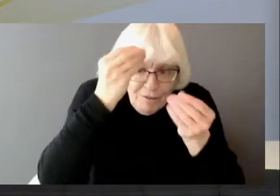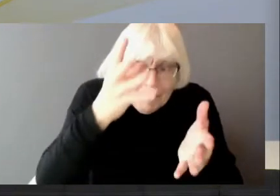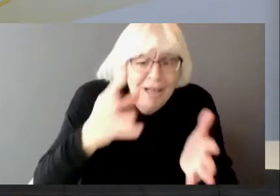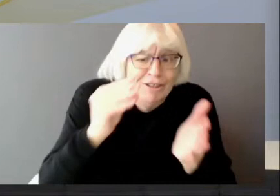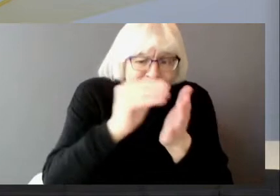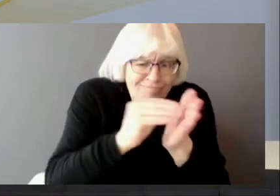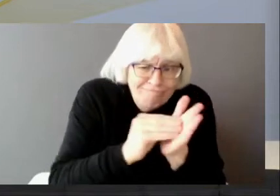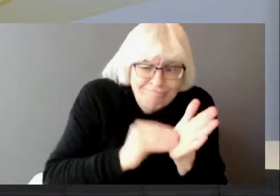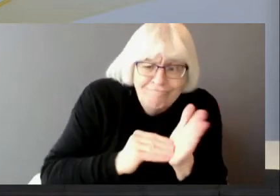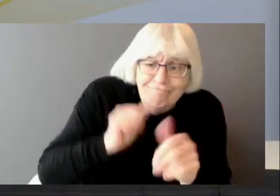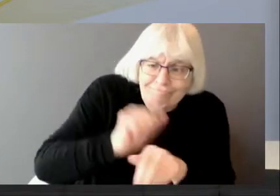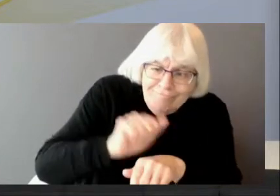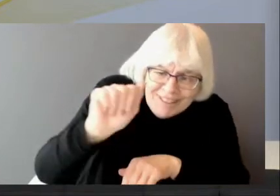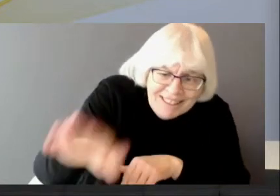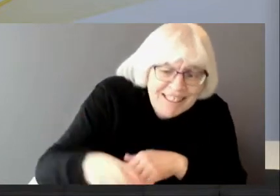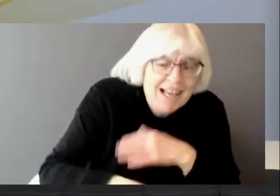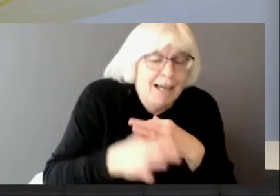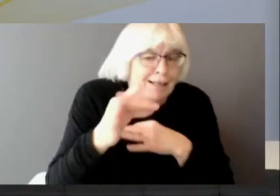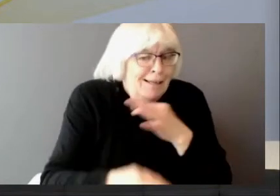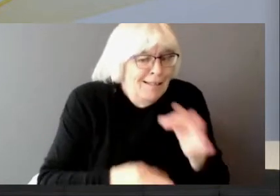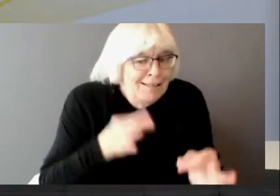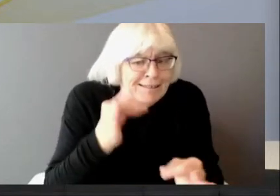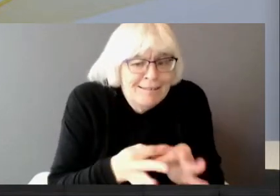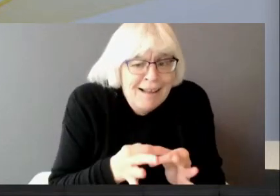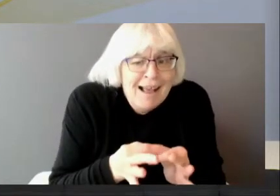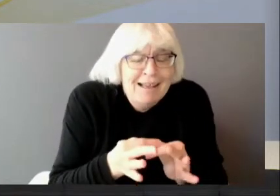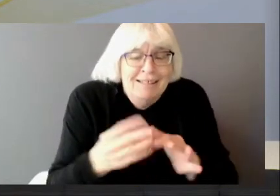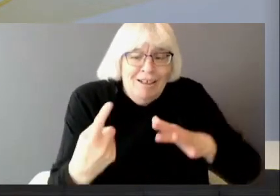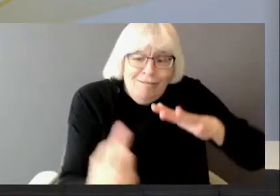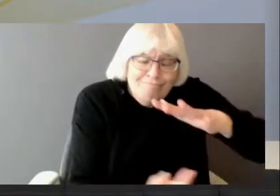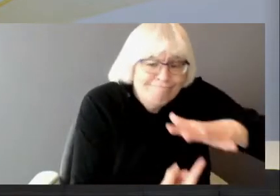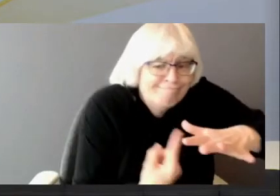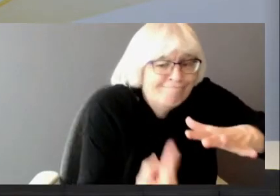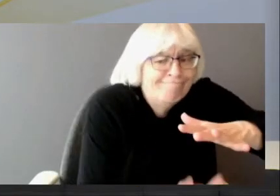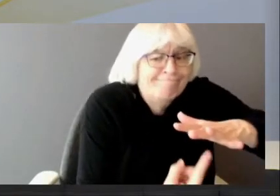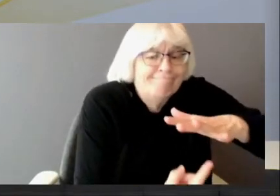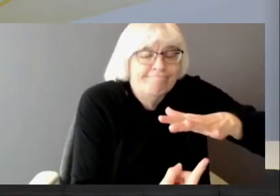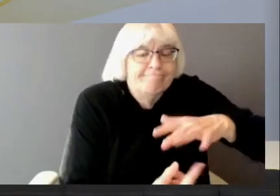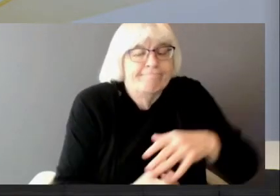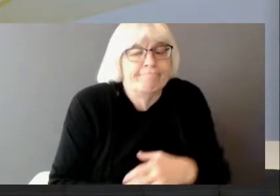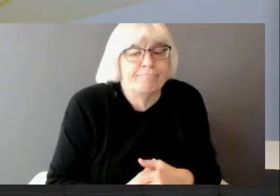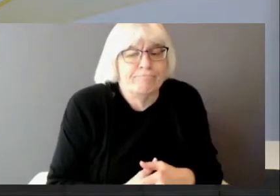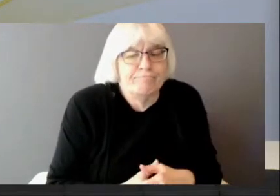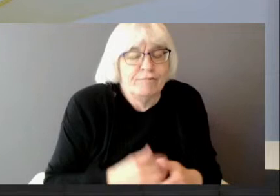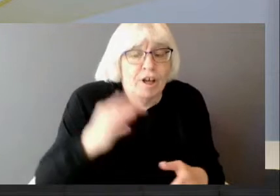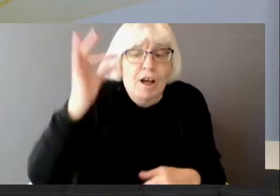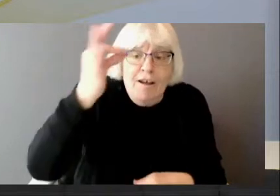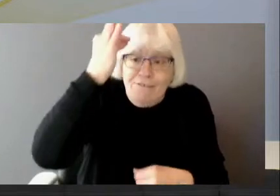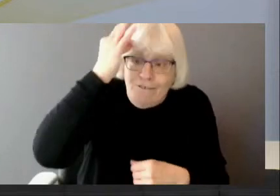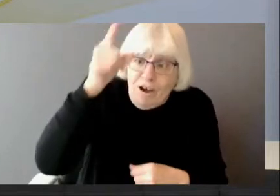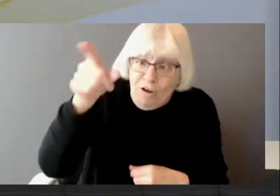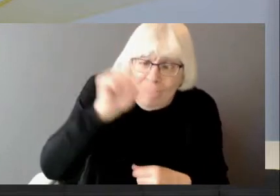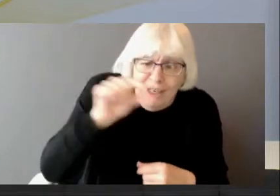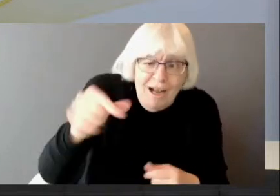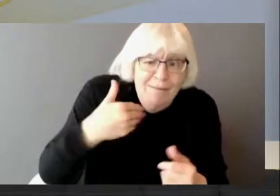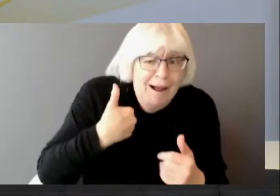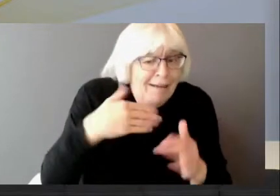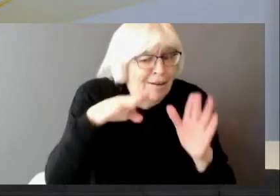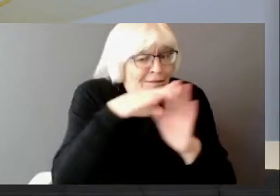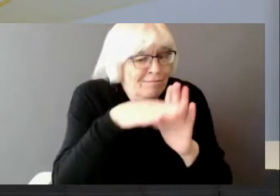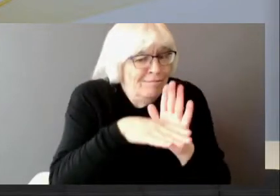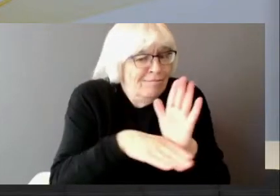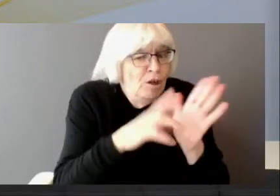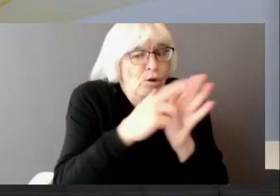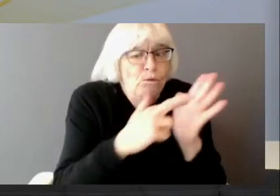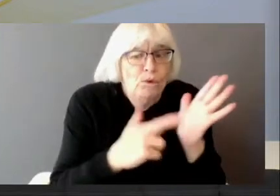quarantine. I do understand there are some exceptions to the federal requirements, and those questions could be